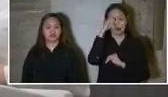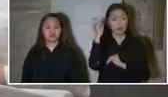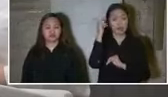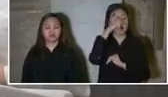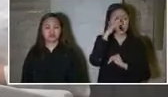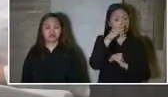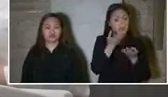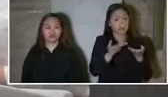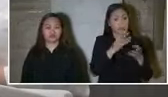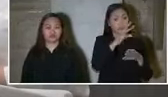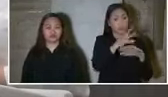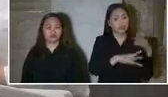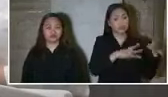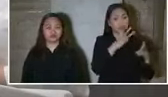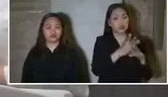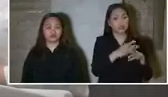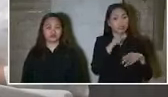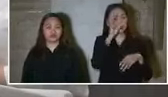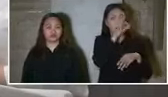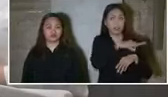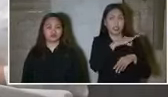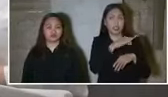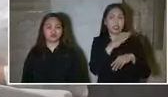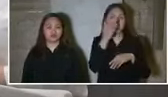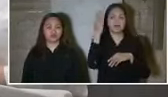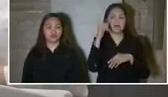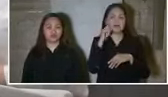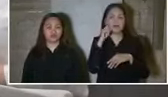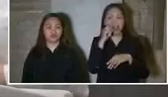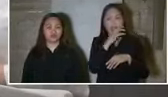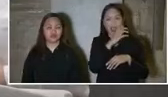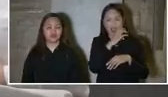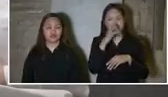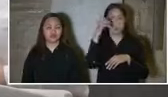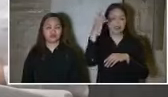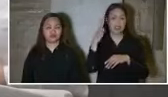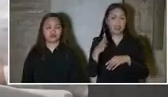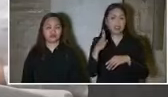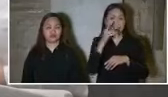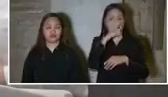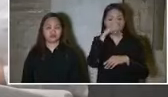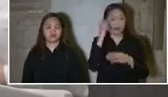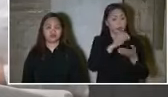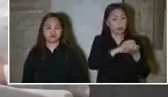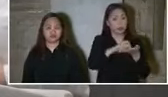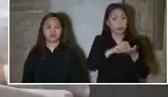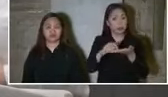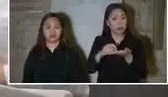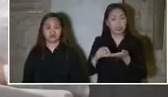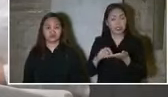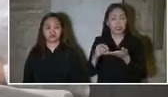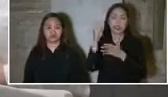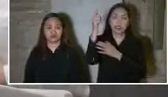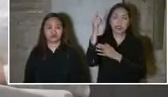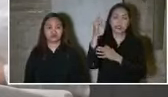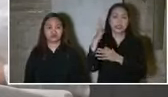world is foolishness in the eyes of God. For it is written,